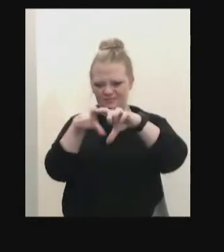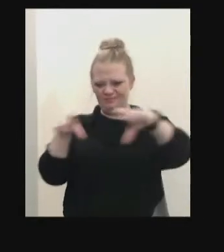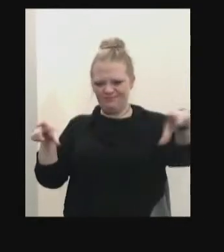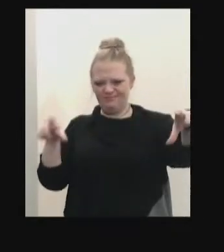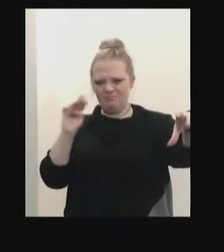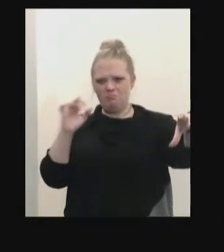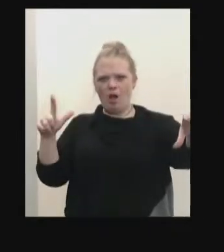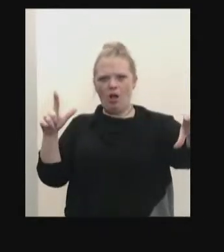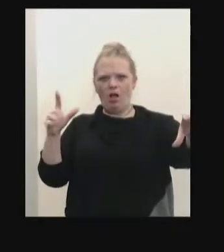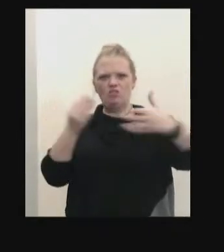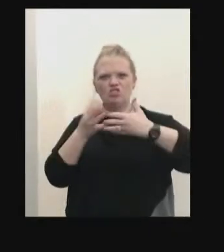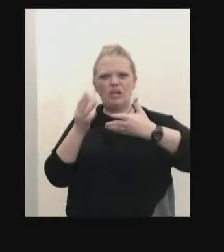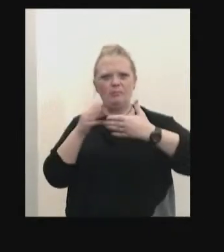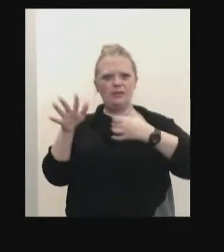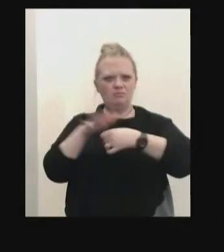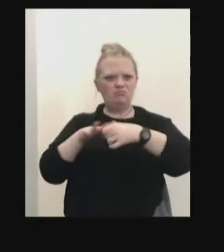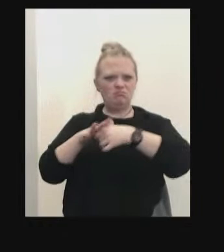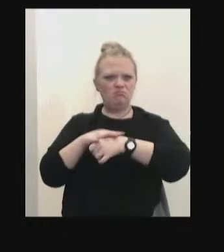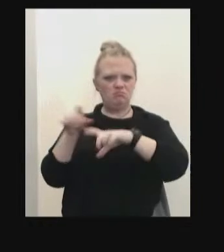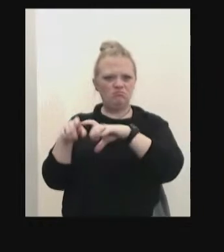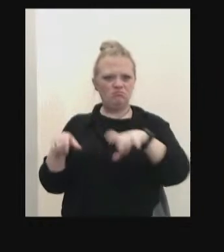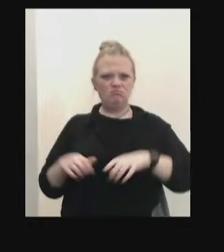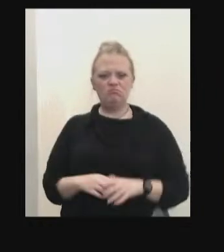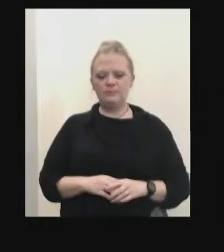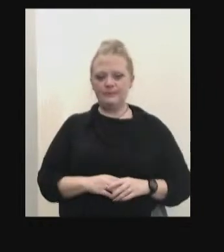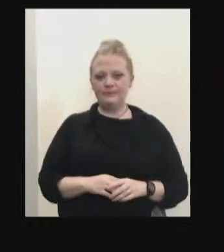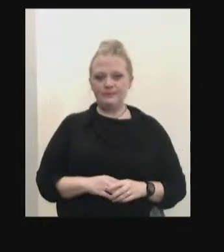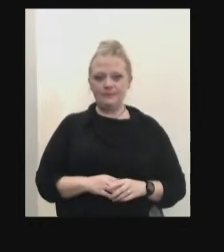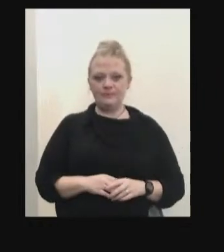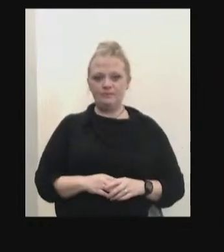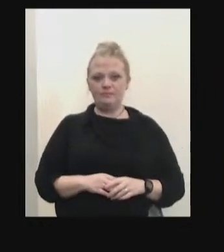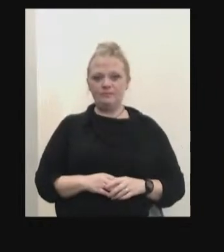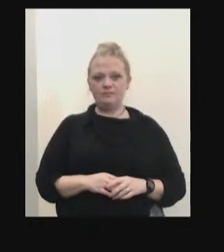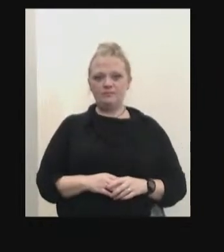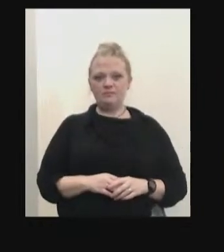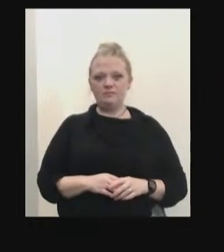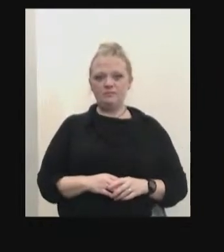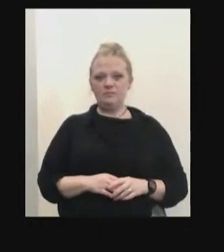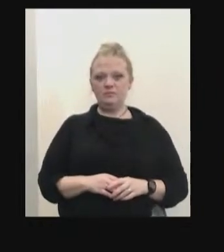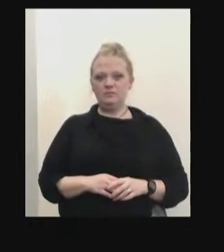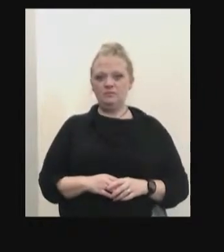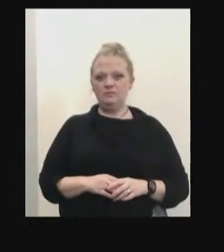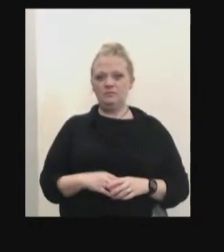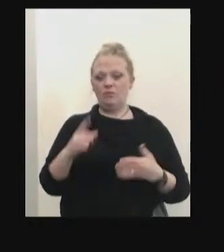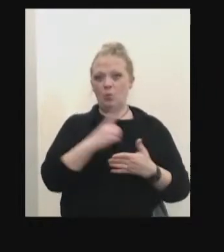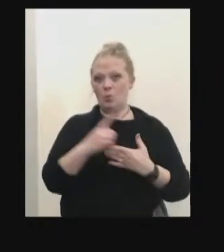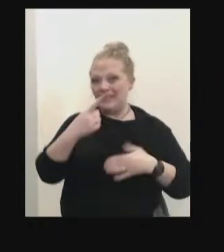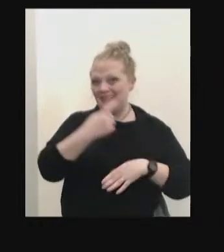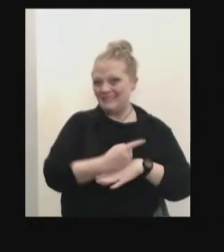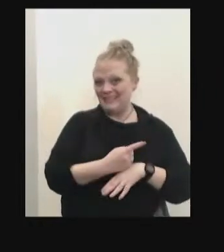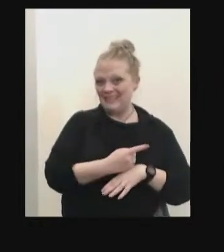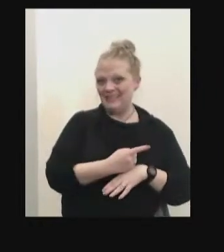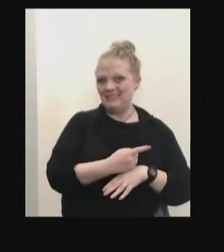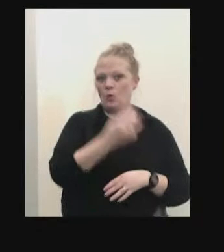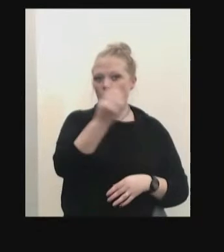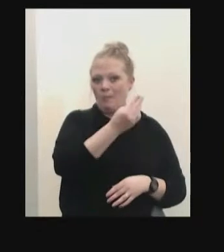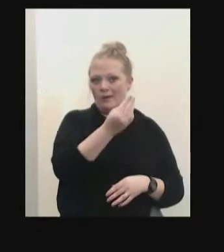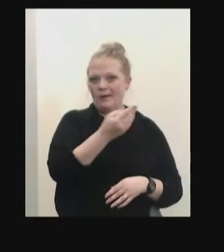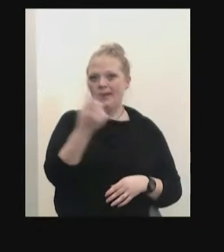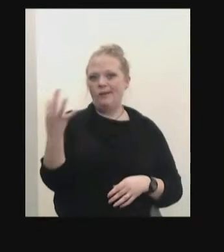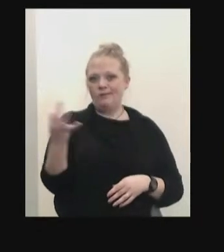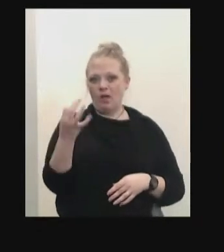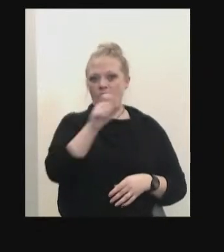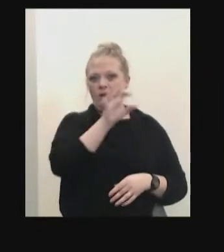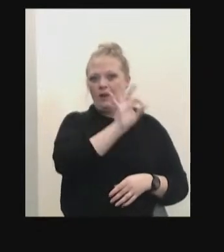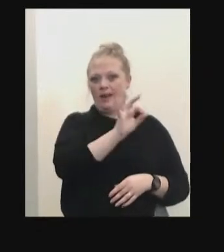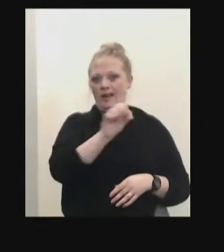area. So they're open weekdays between 9 and 8. So on your way home from work, you